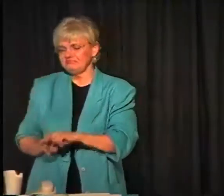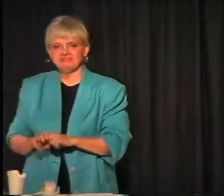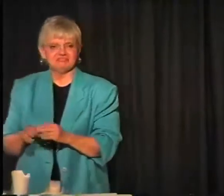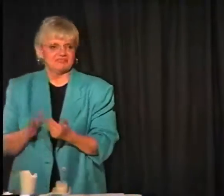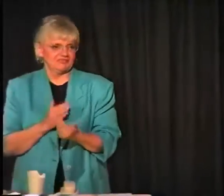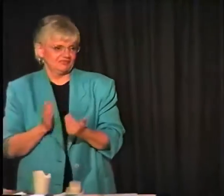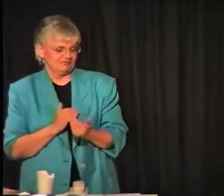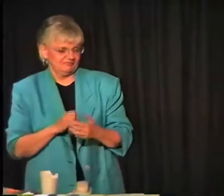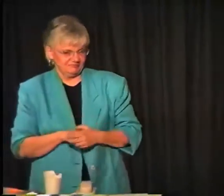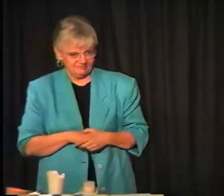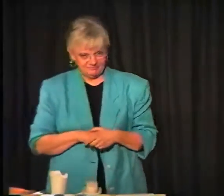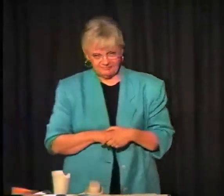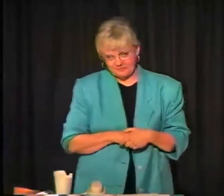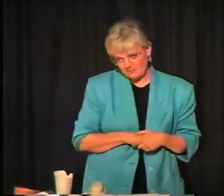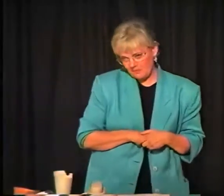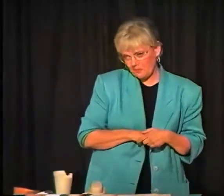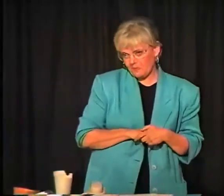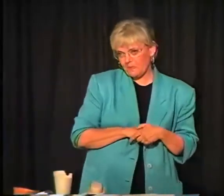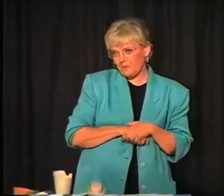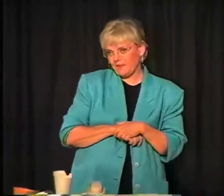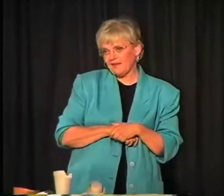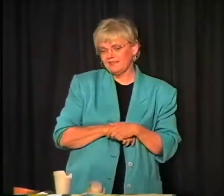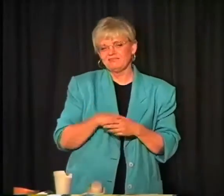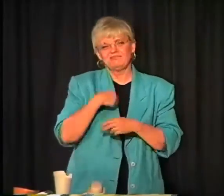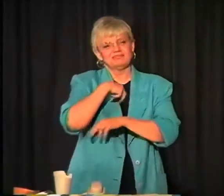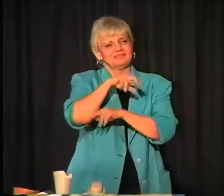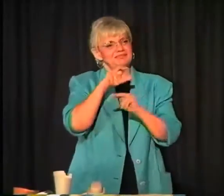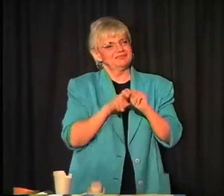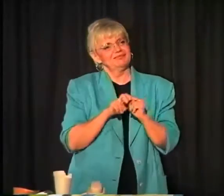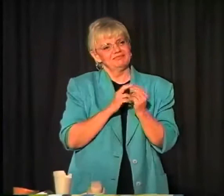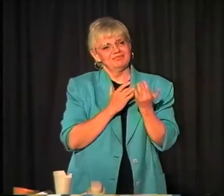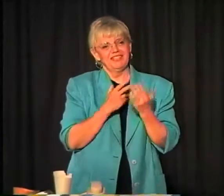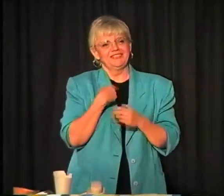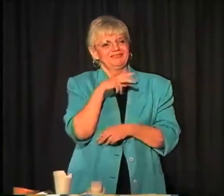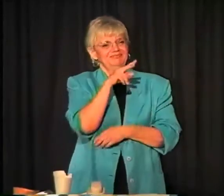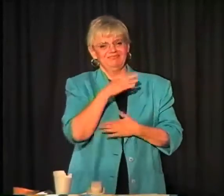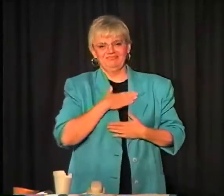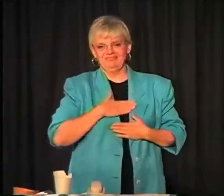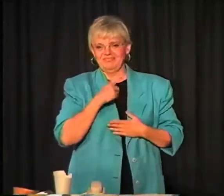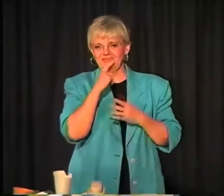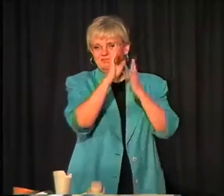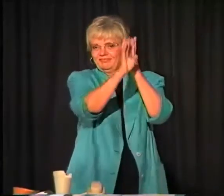So I have no trouble getting in on the plane, finding my seat. I sit down and I watch.